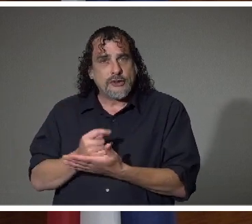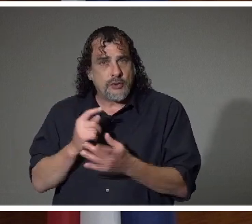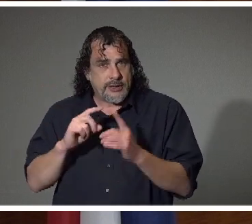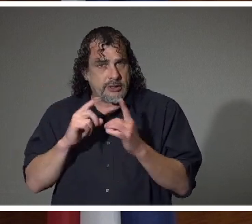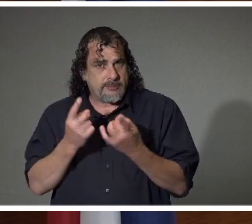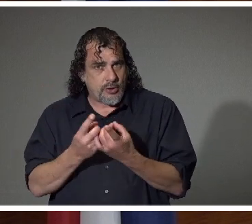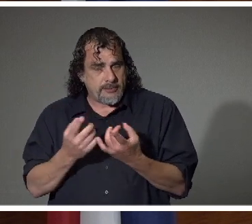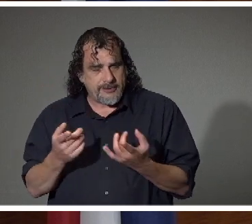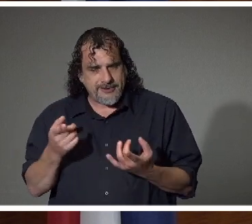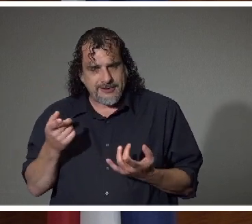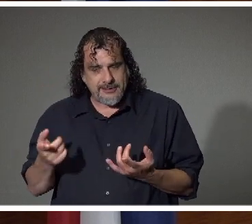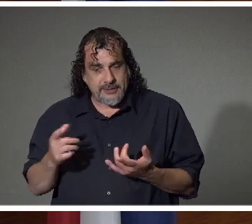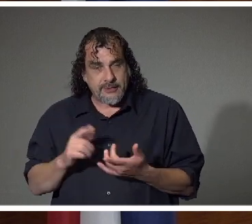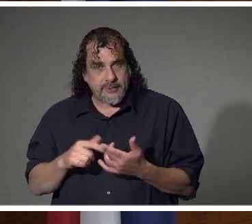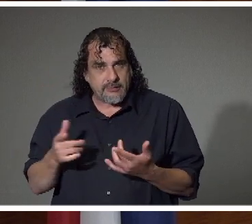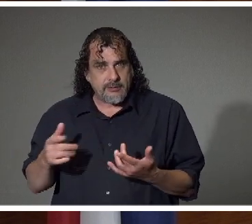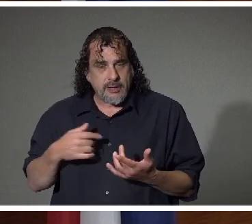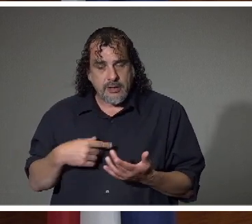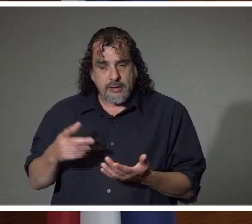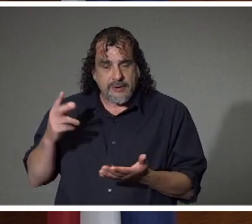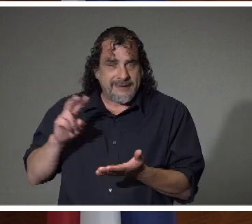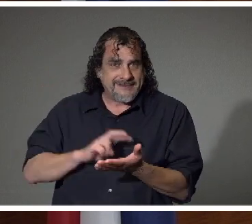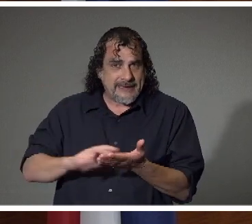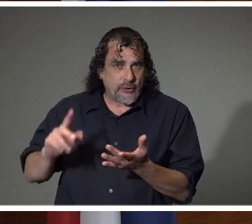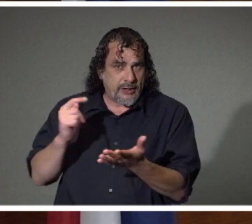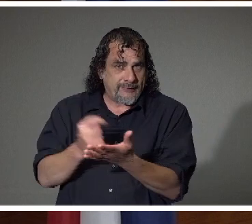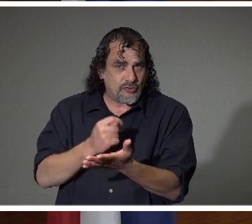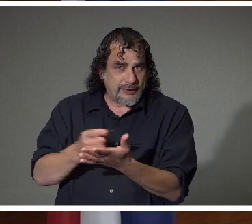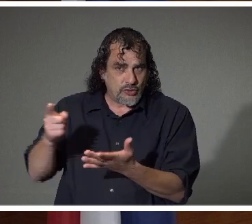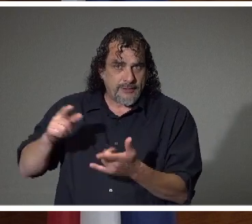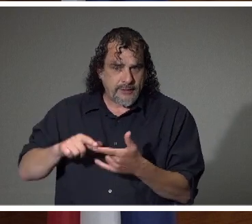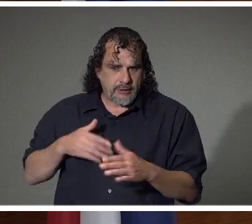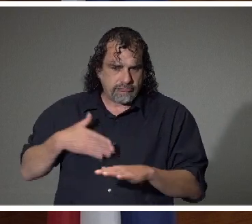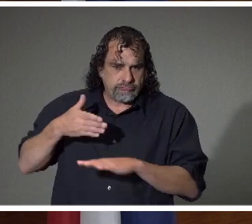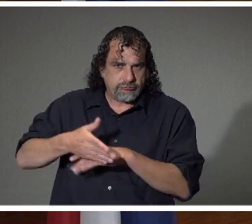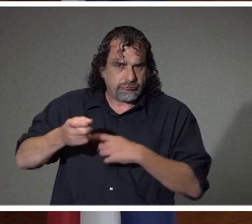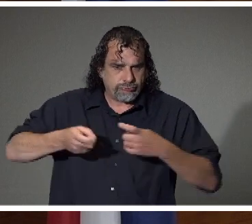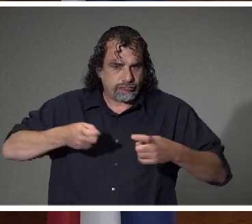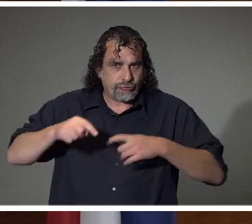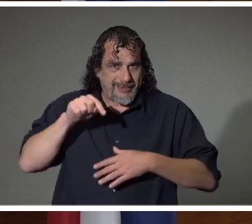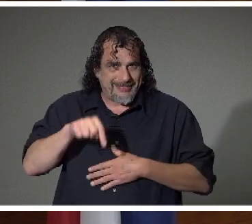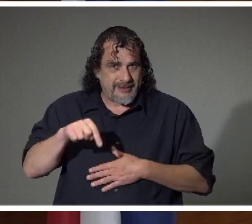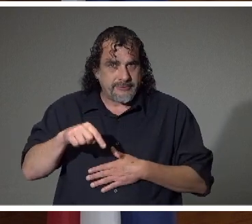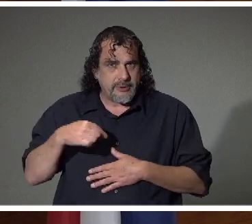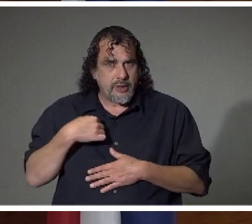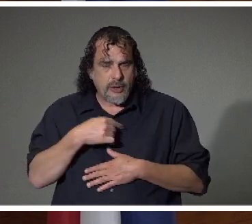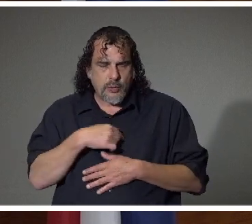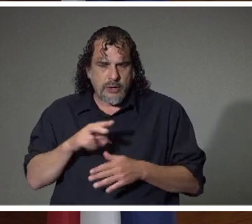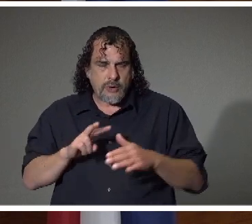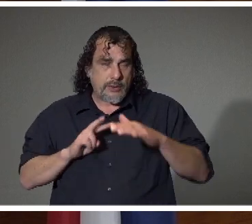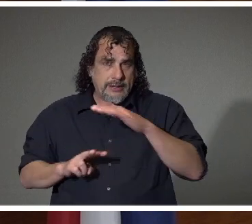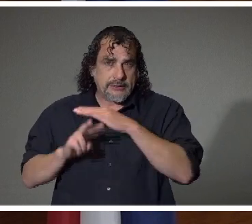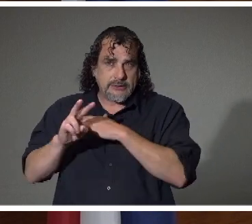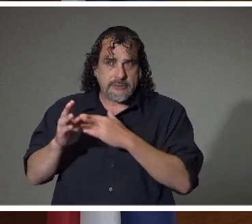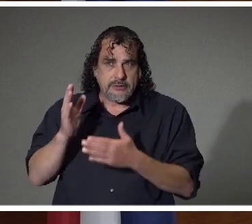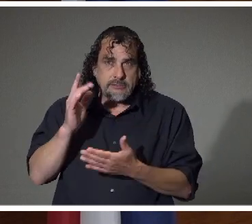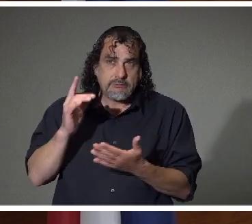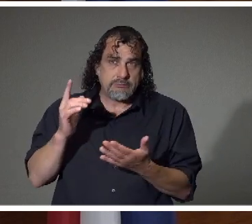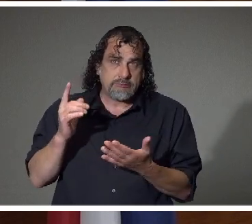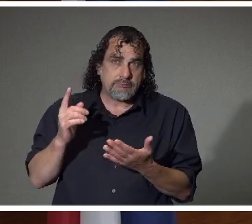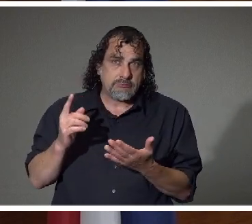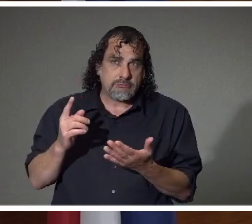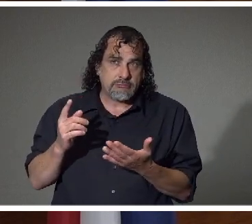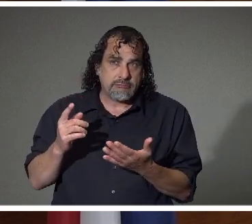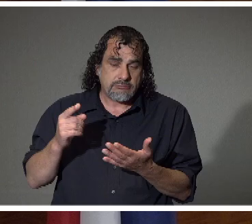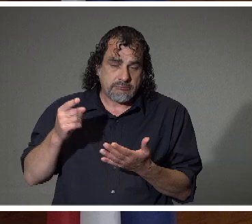is a program that is overseen by the Secretary of the Treasury, Secretary Mnuchin, and we are anticipating sometime